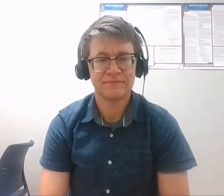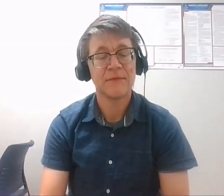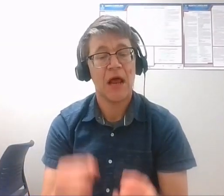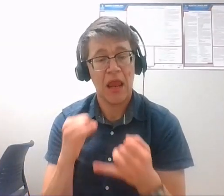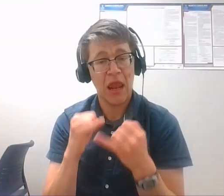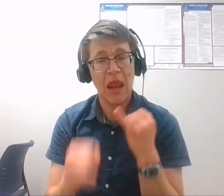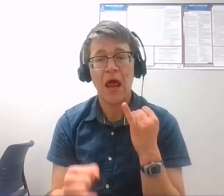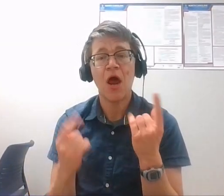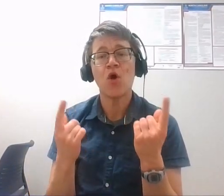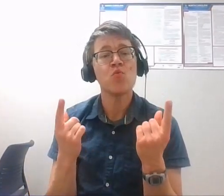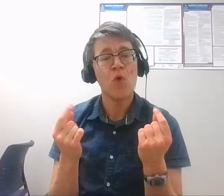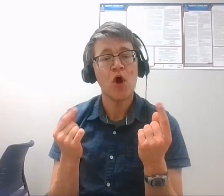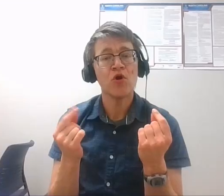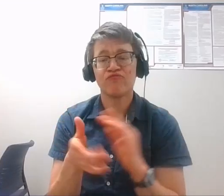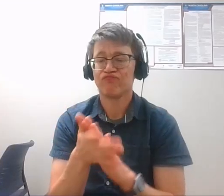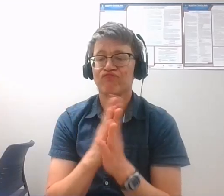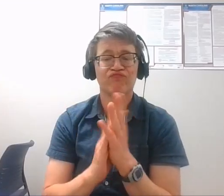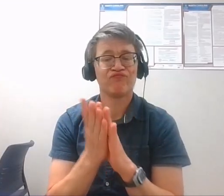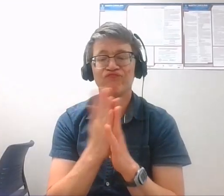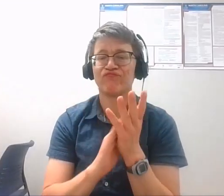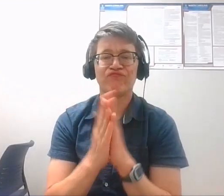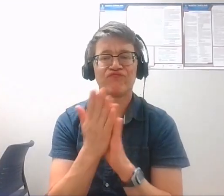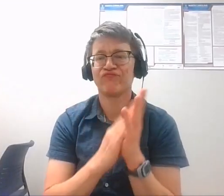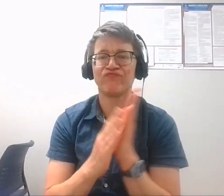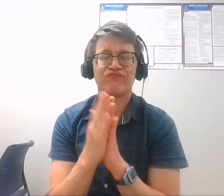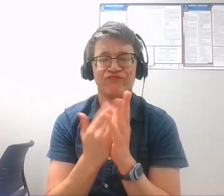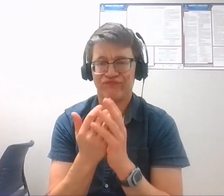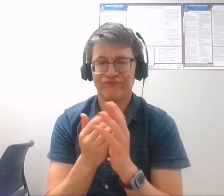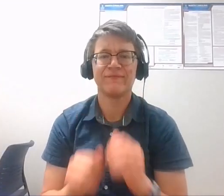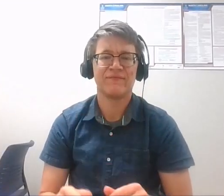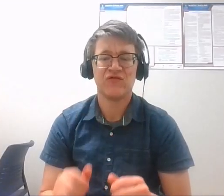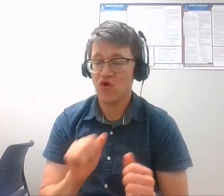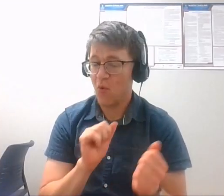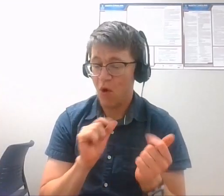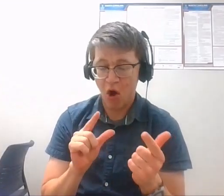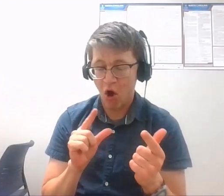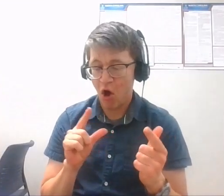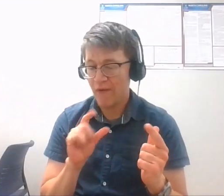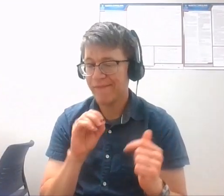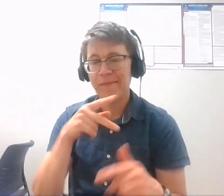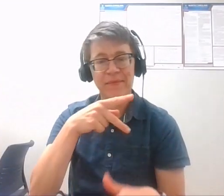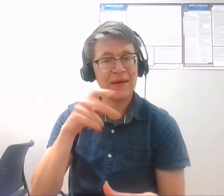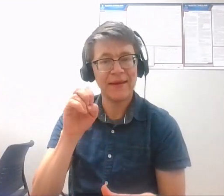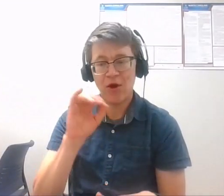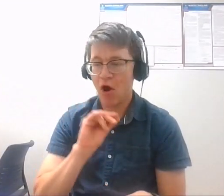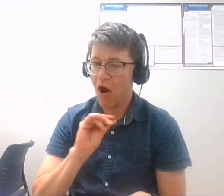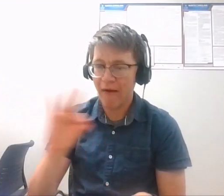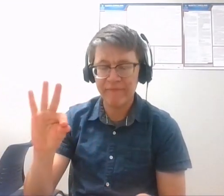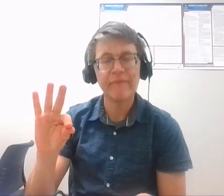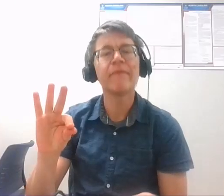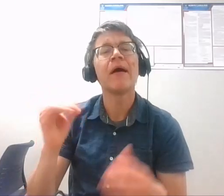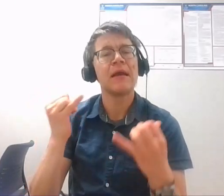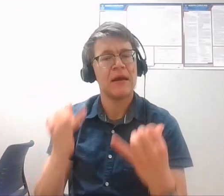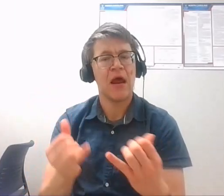Finally, perform good hand hygiene immediately after removing all of your personal protective equipment.